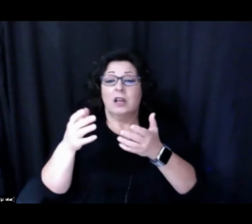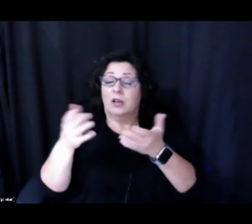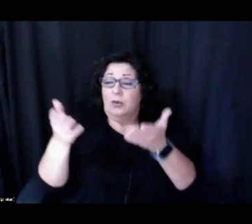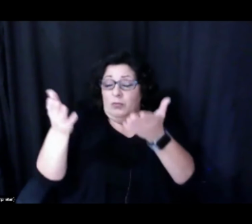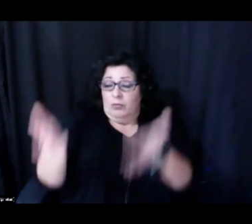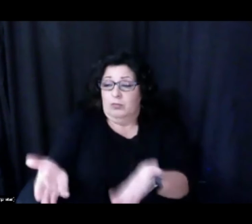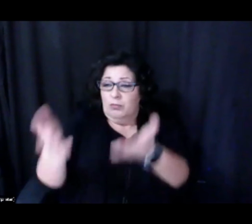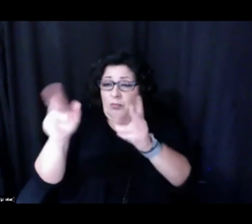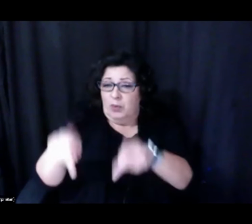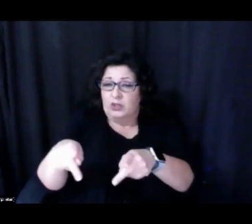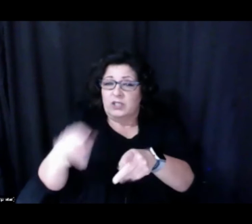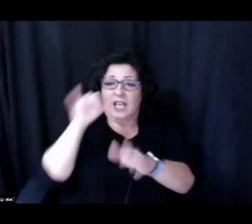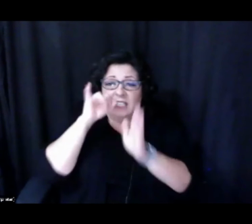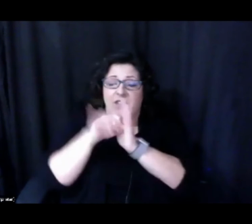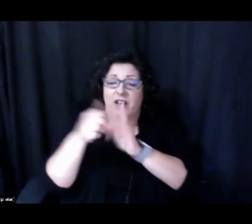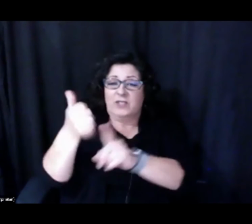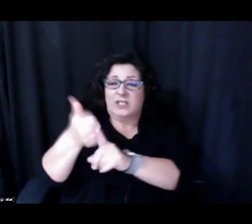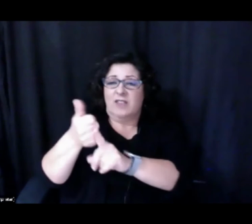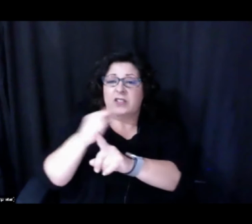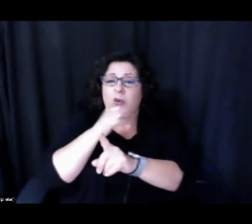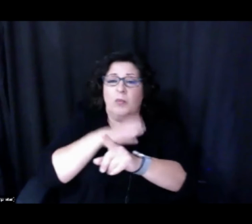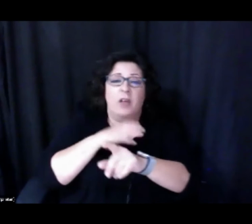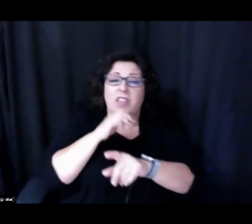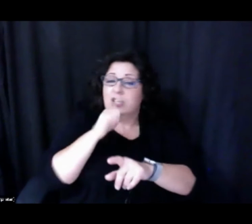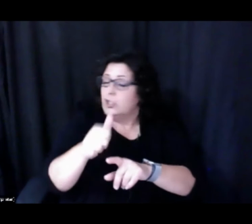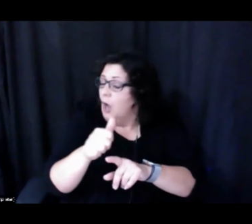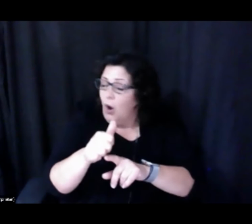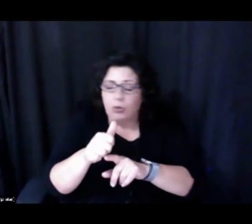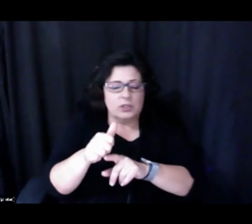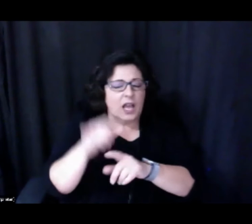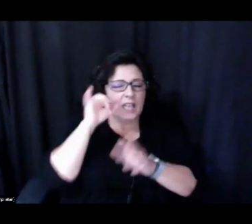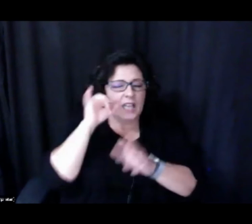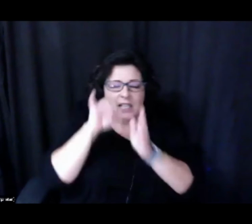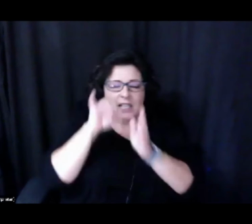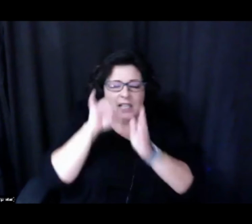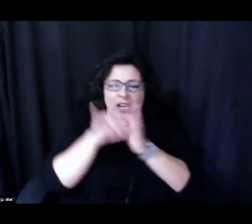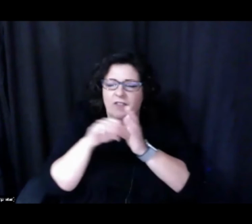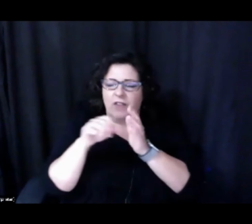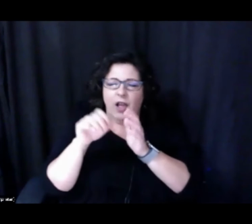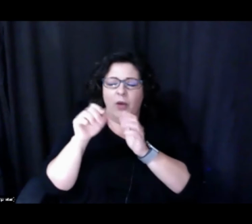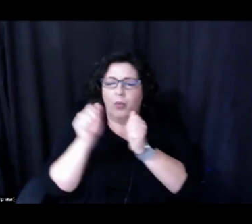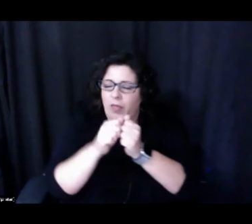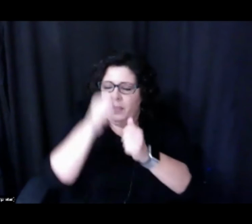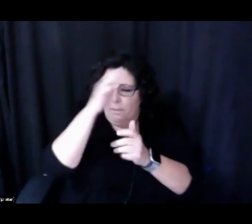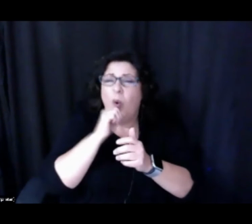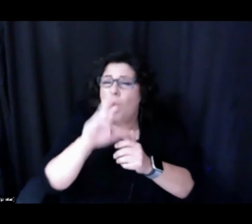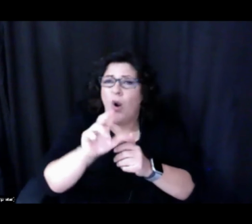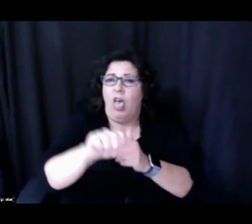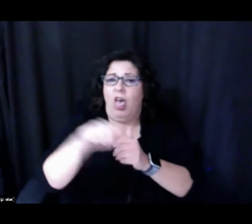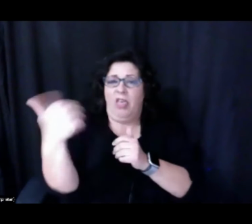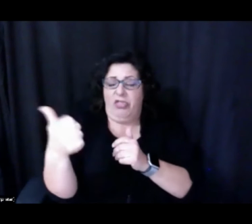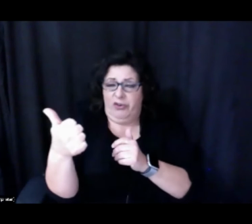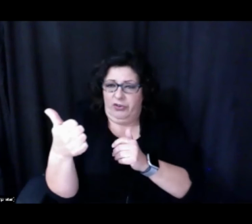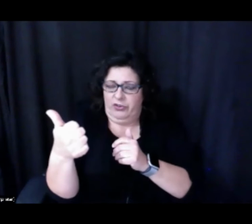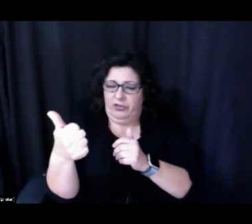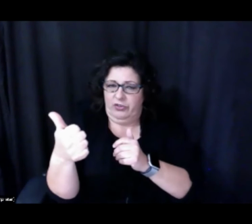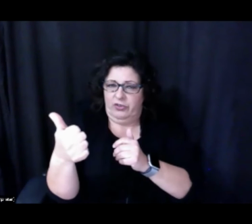woman. They don't identify at all with men or with other genders.